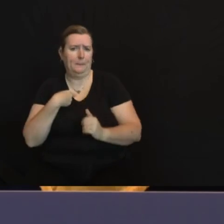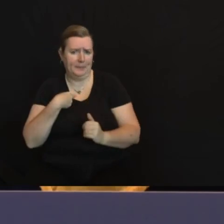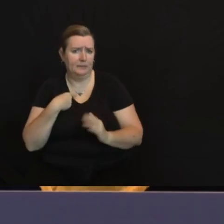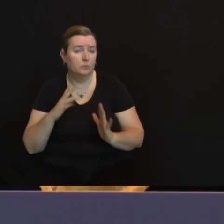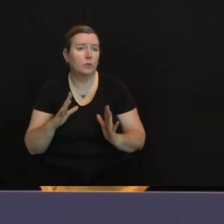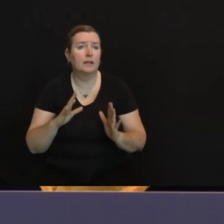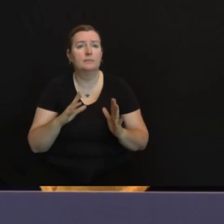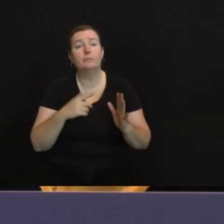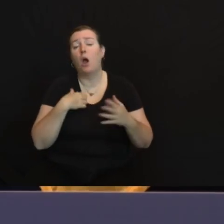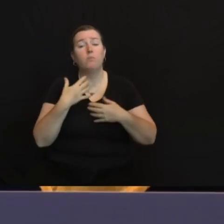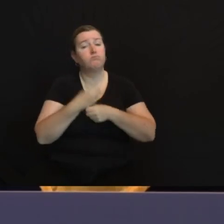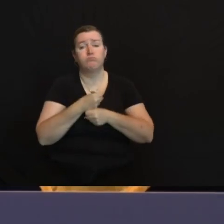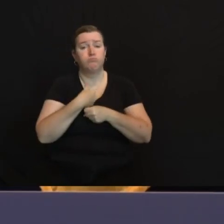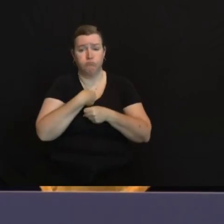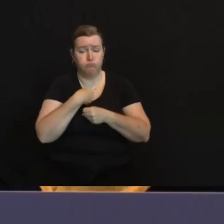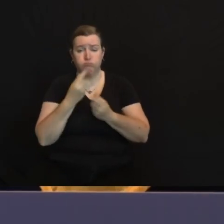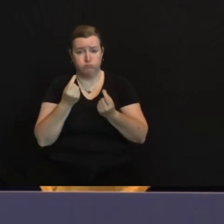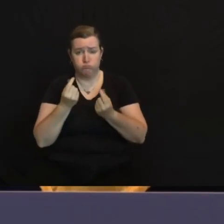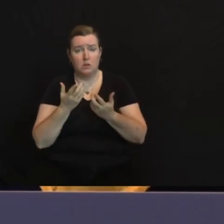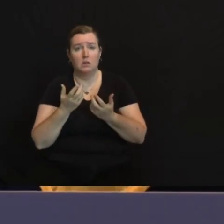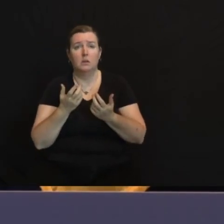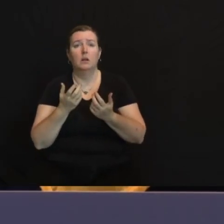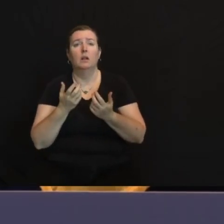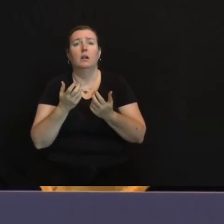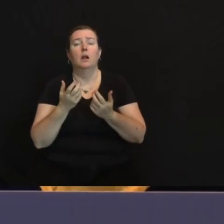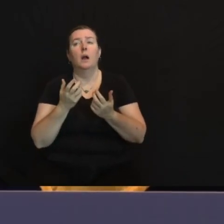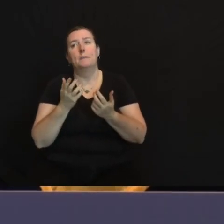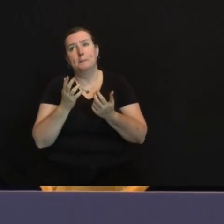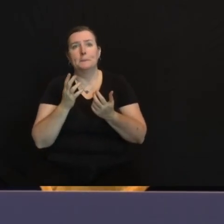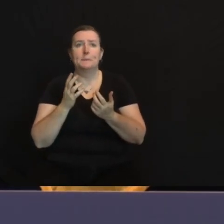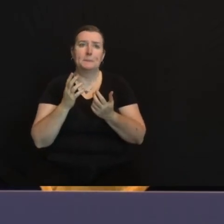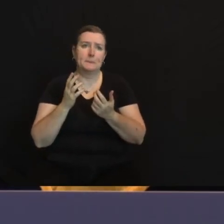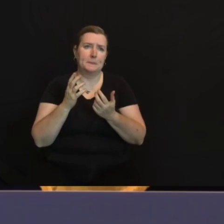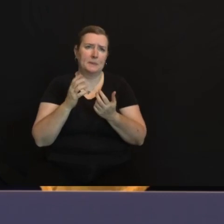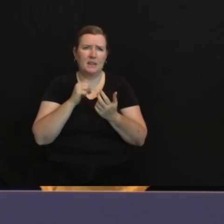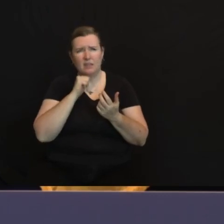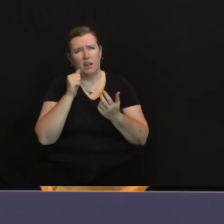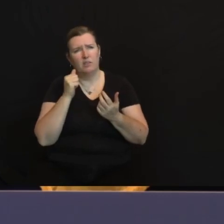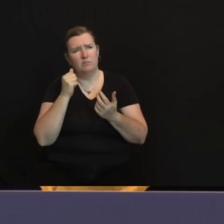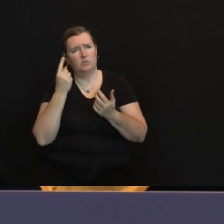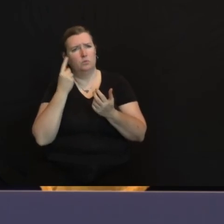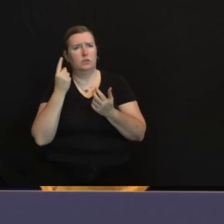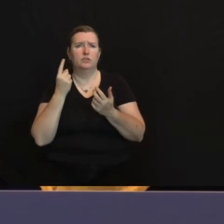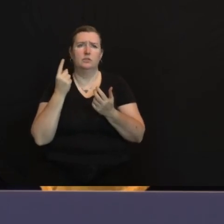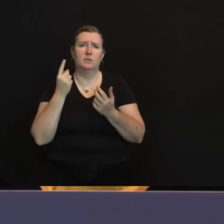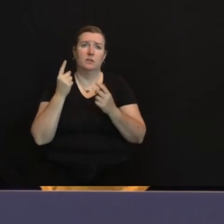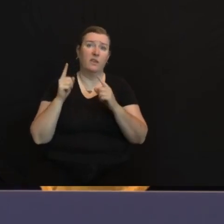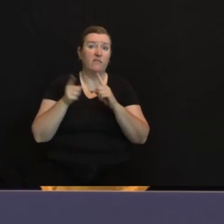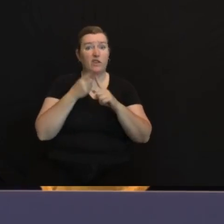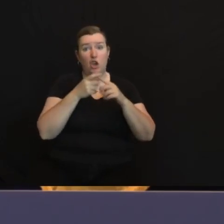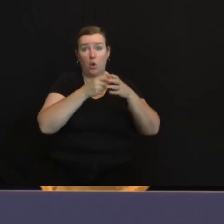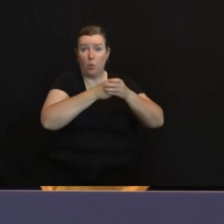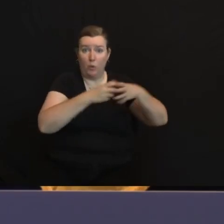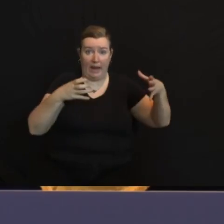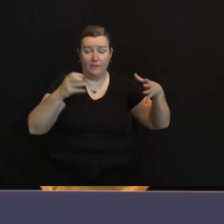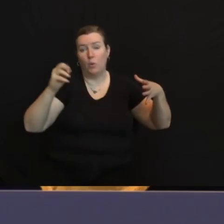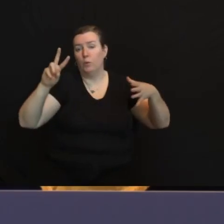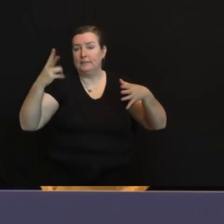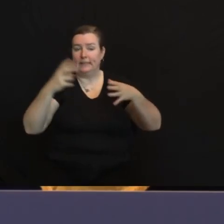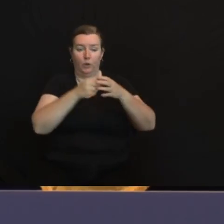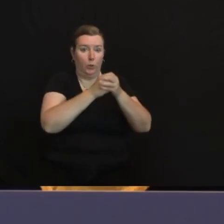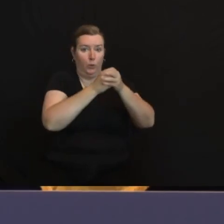I haven't spent a lot of time wondering about whether this is end of the first or the beginning of the second. I just know that the